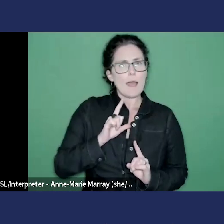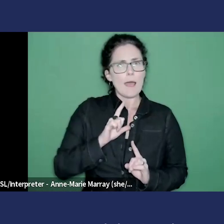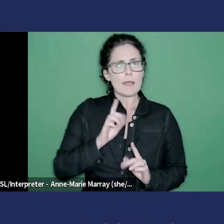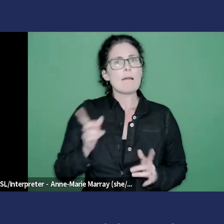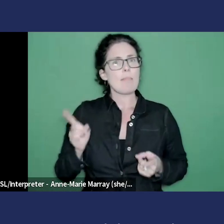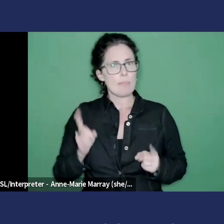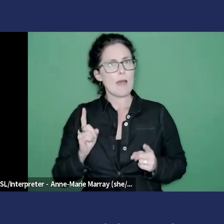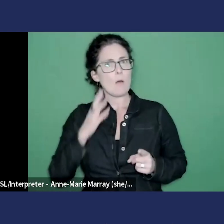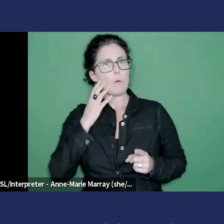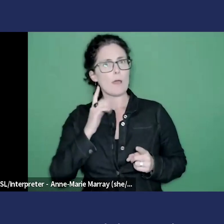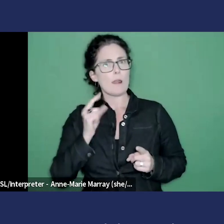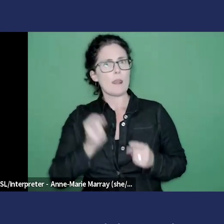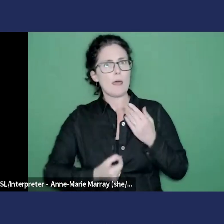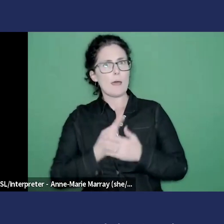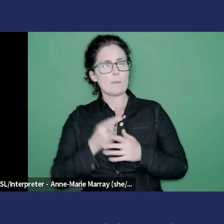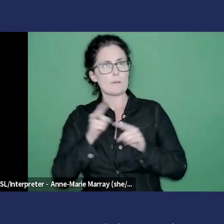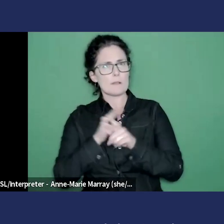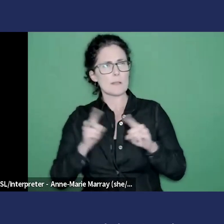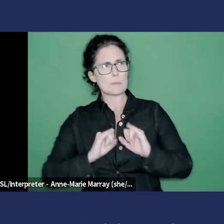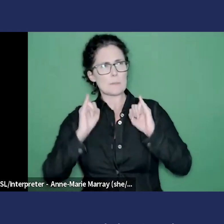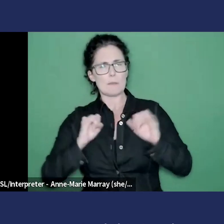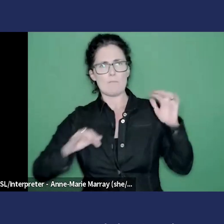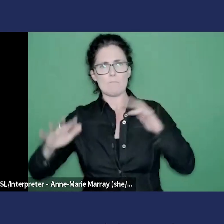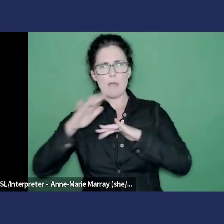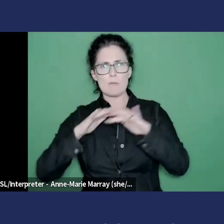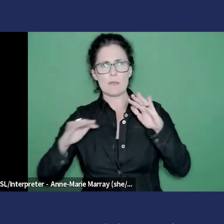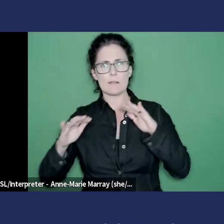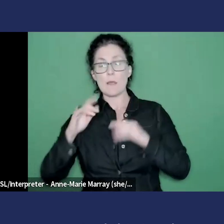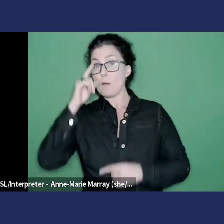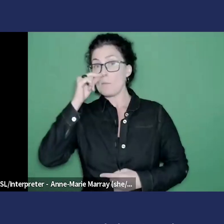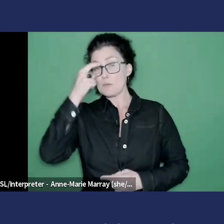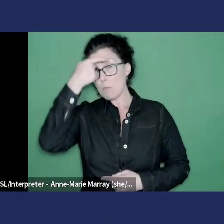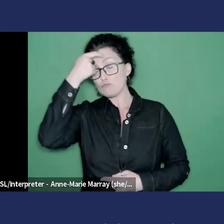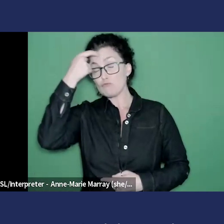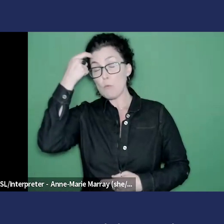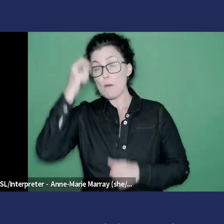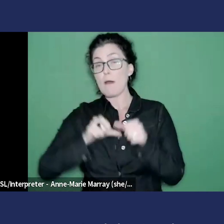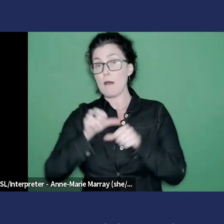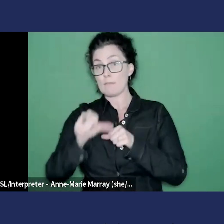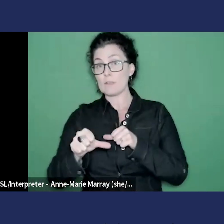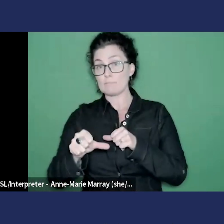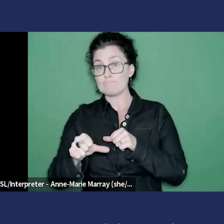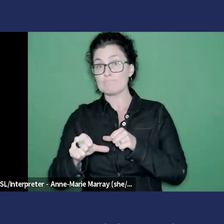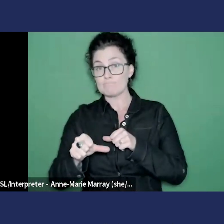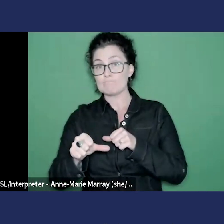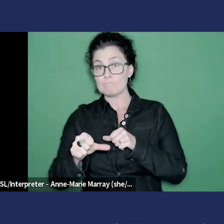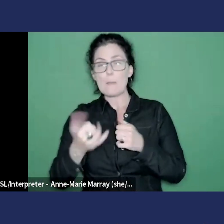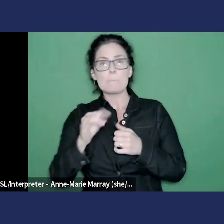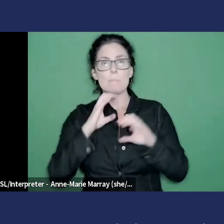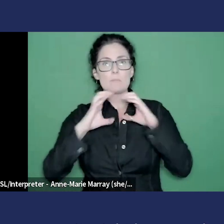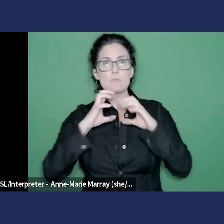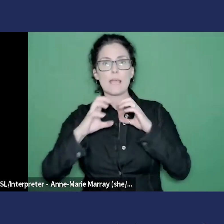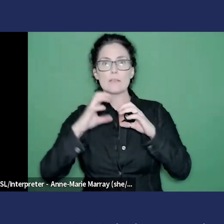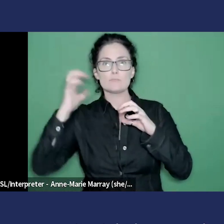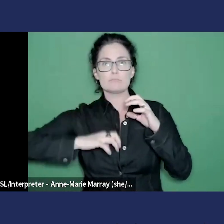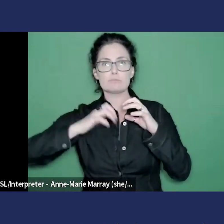the risk of things of trauma. you know, where there's lack of information, there might